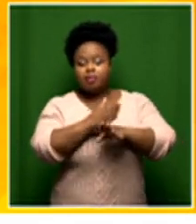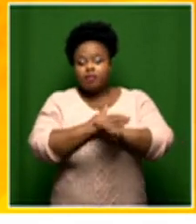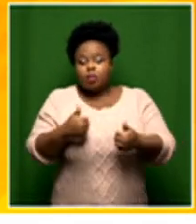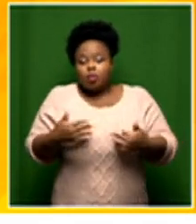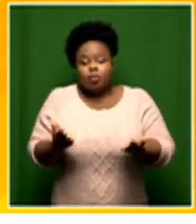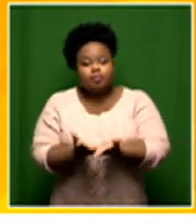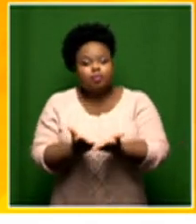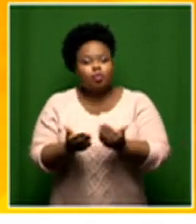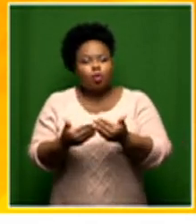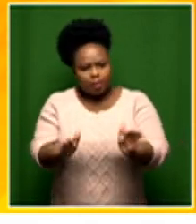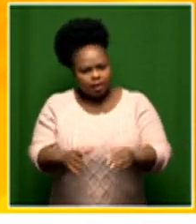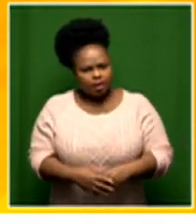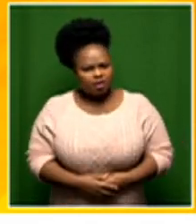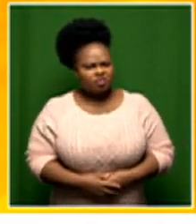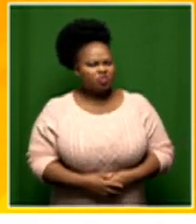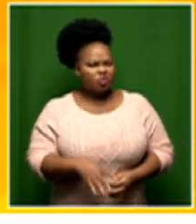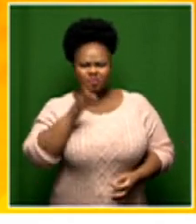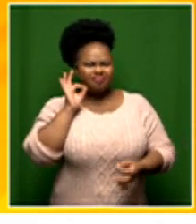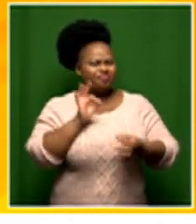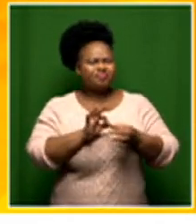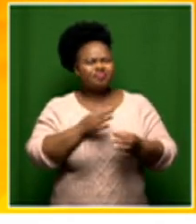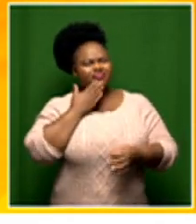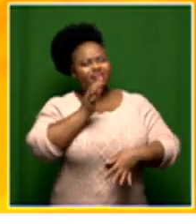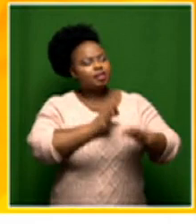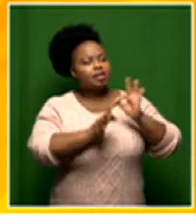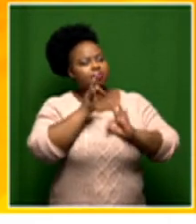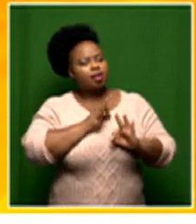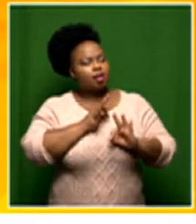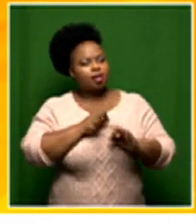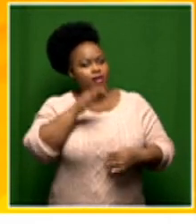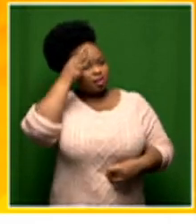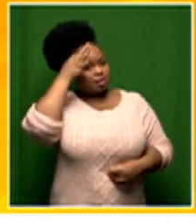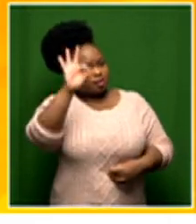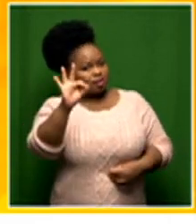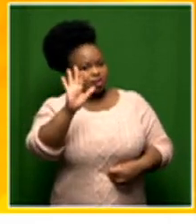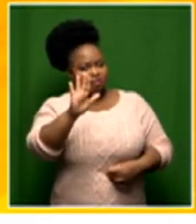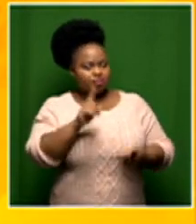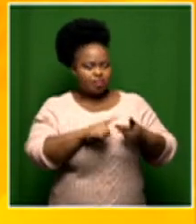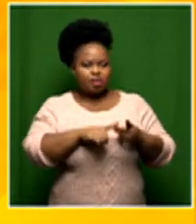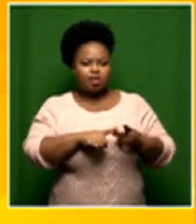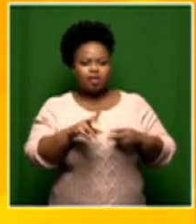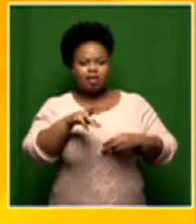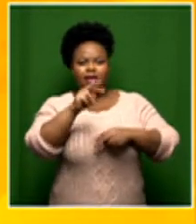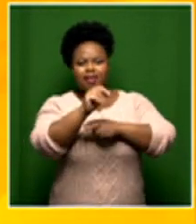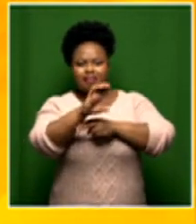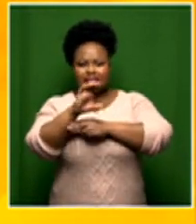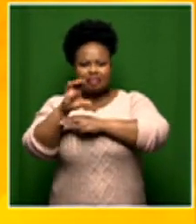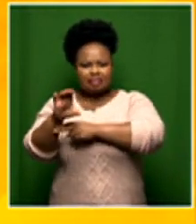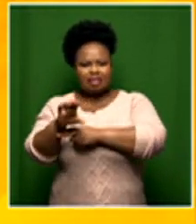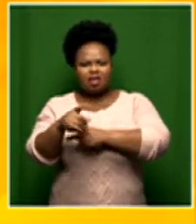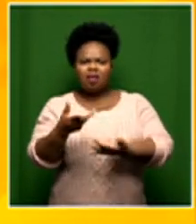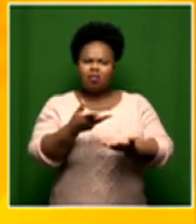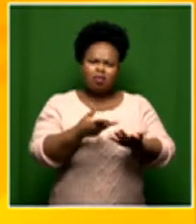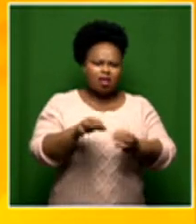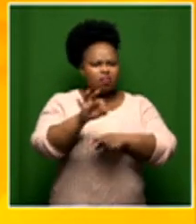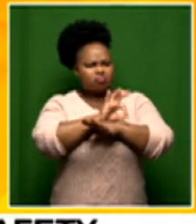reopen. Can we talk about exactly how the government and the Command Council have worked on